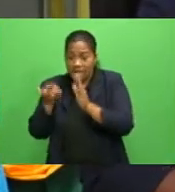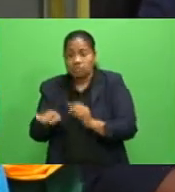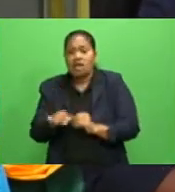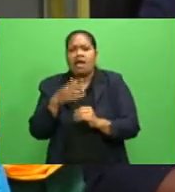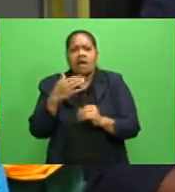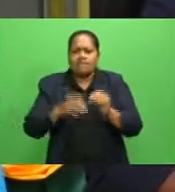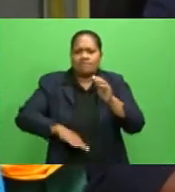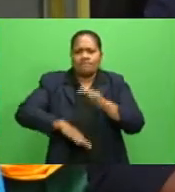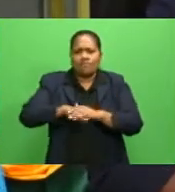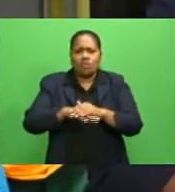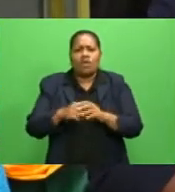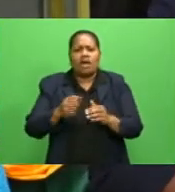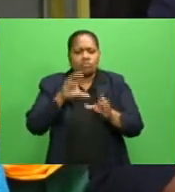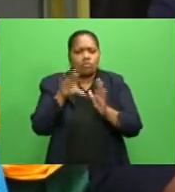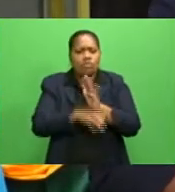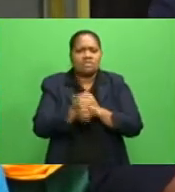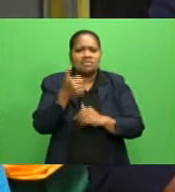cost